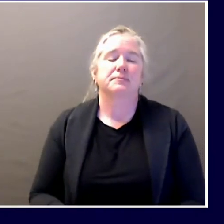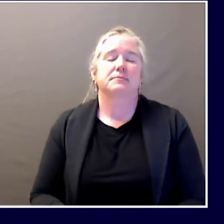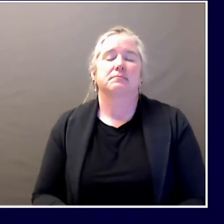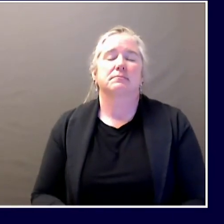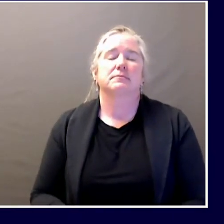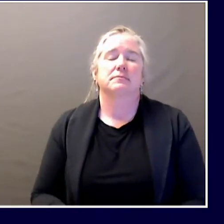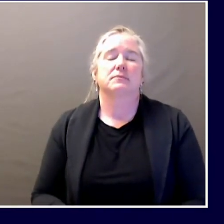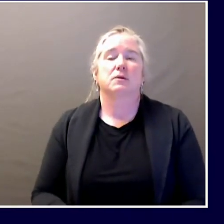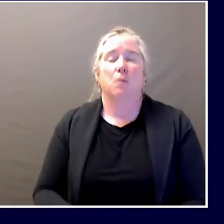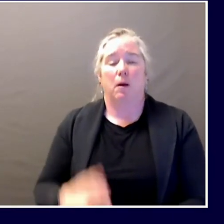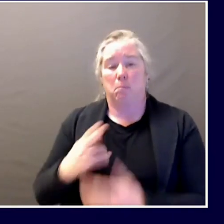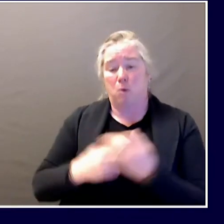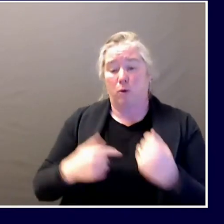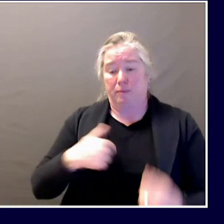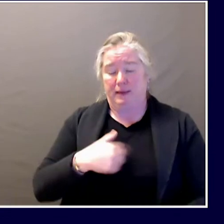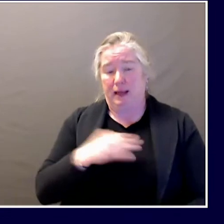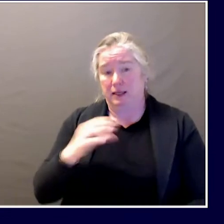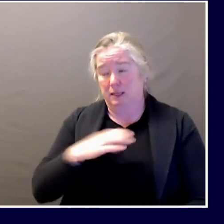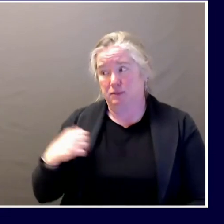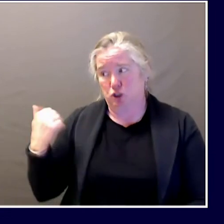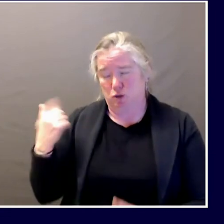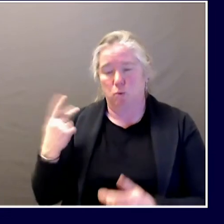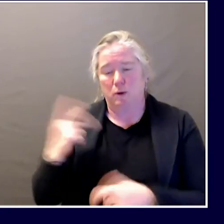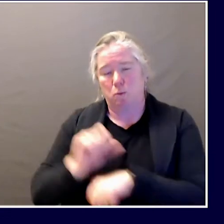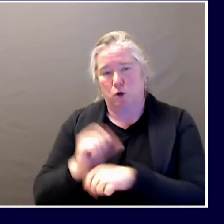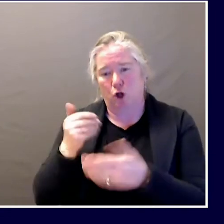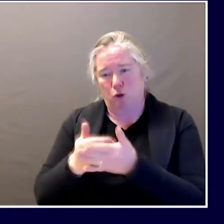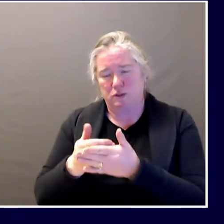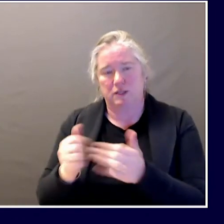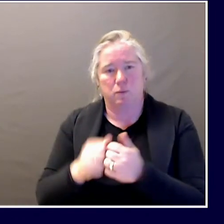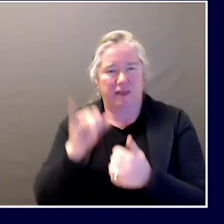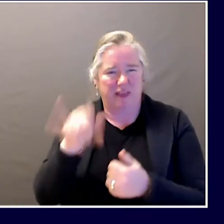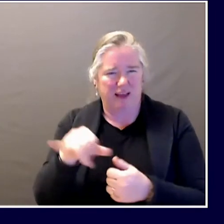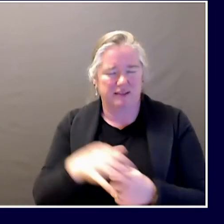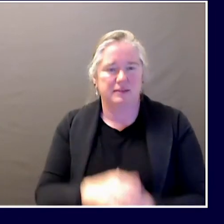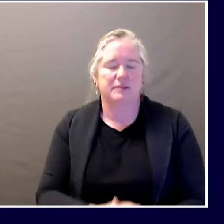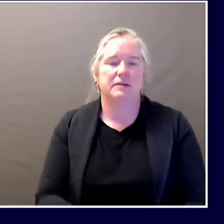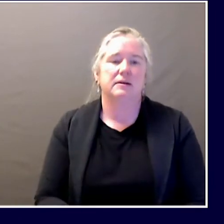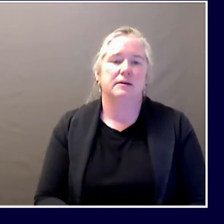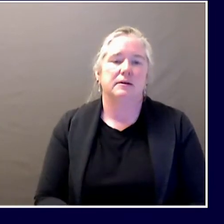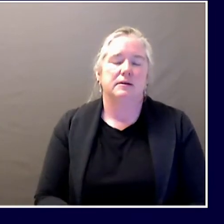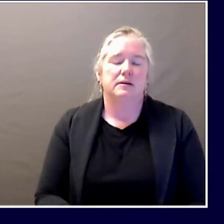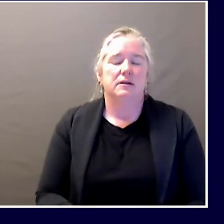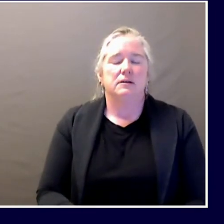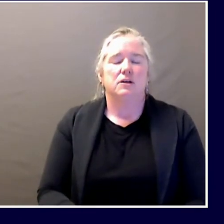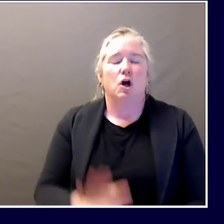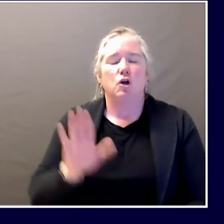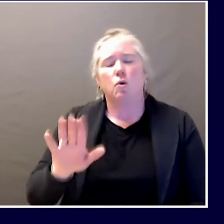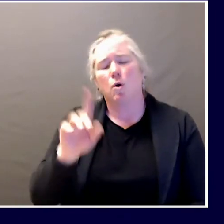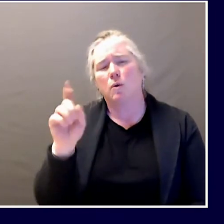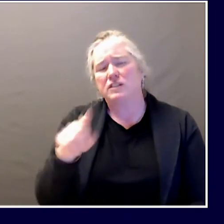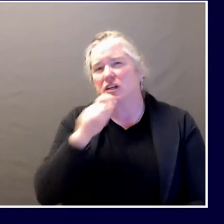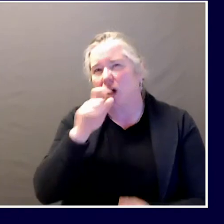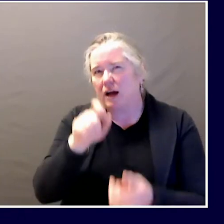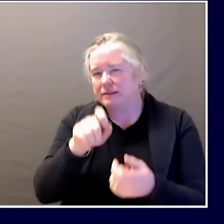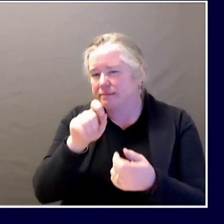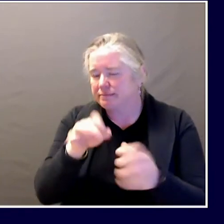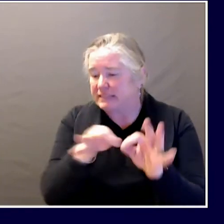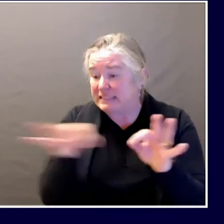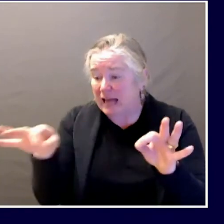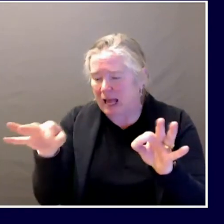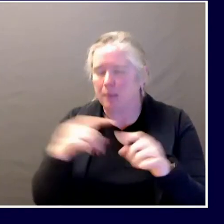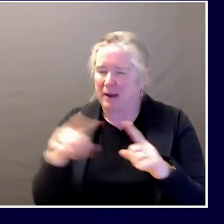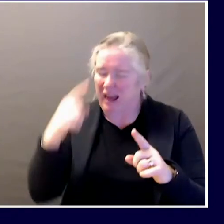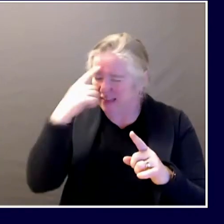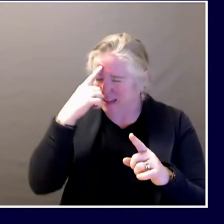Let me first start, Chris, by though you didn't ask this explicitly, I want to just make sure I'm clear.